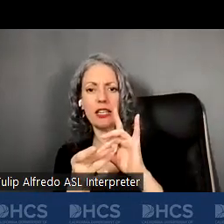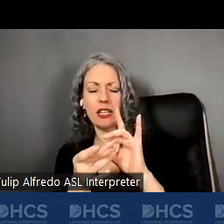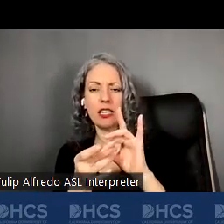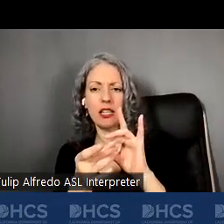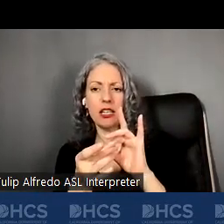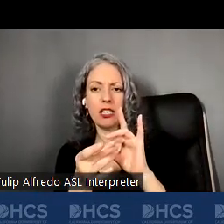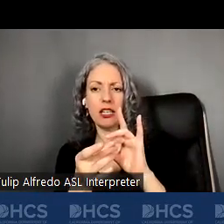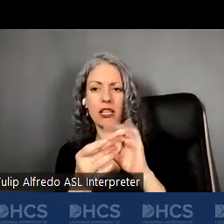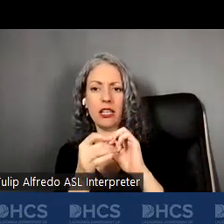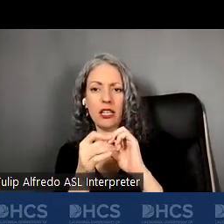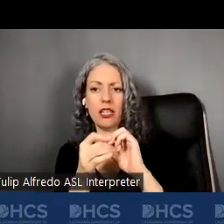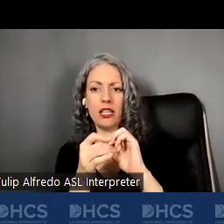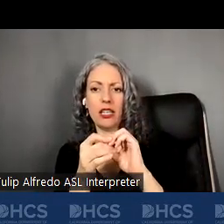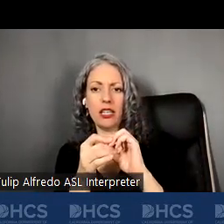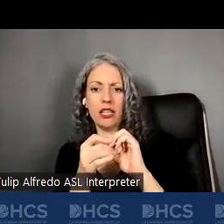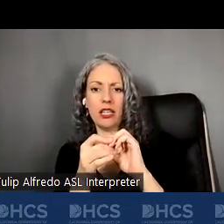the